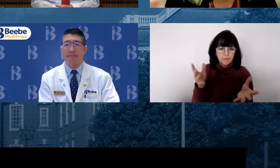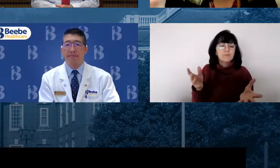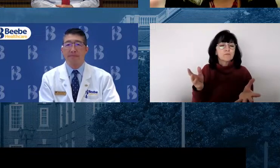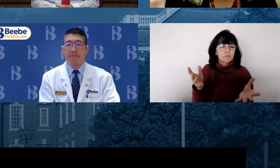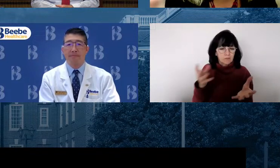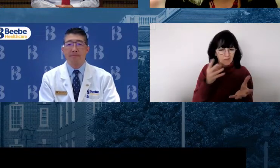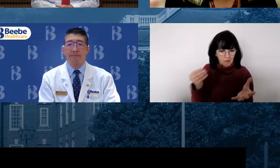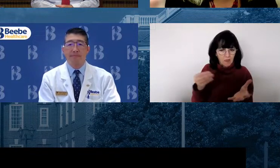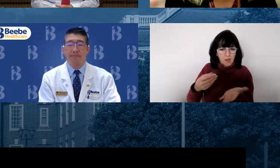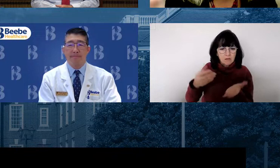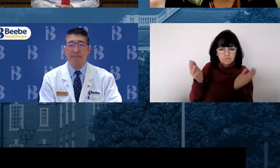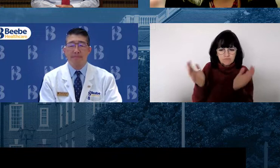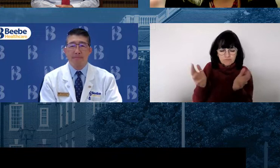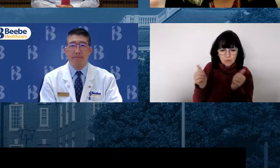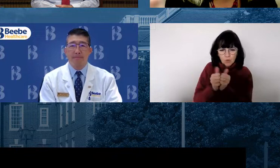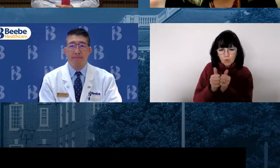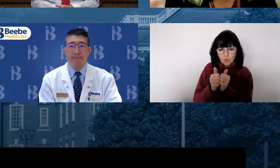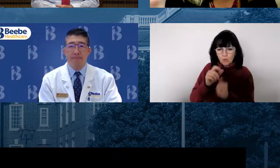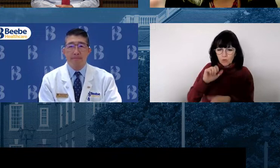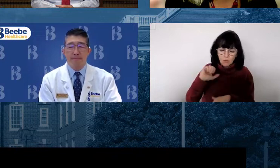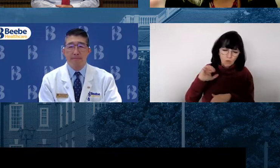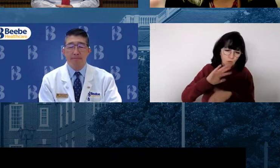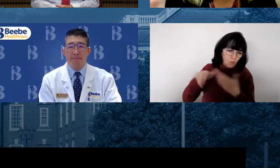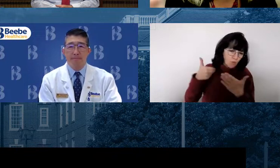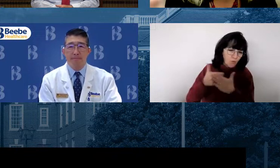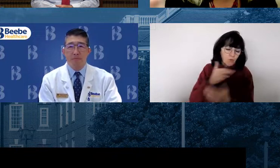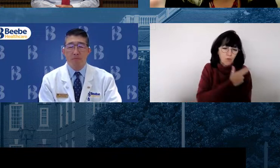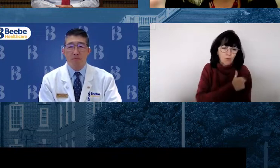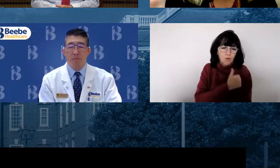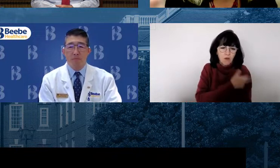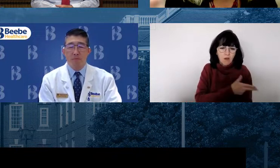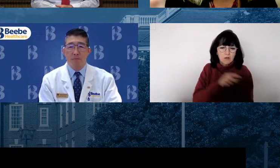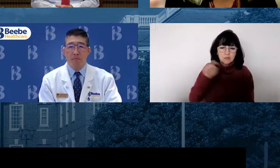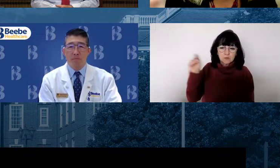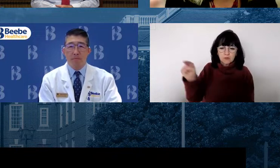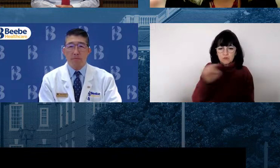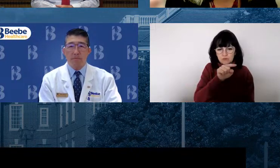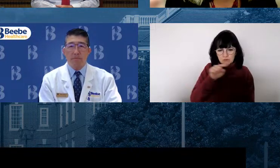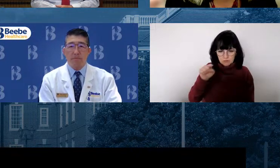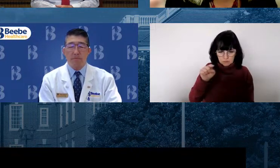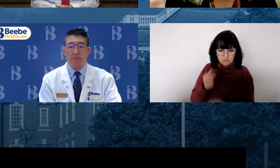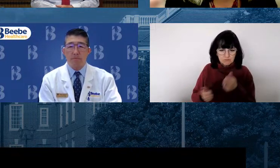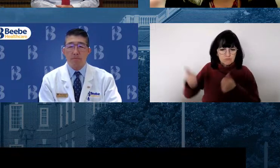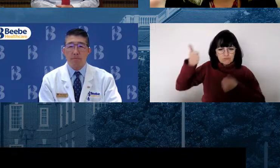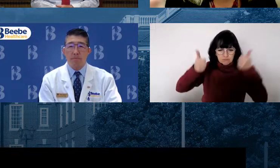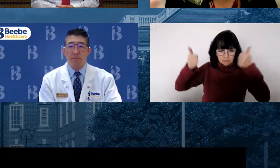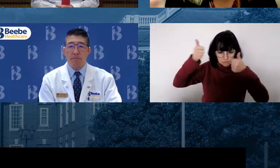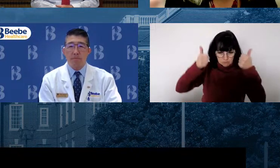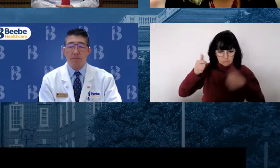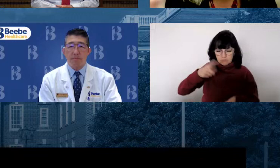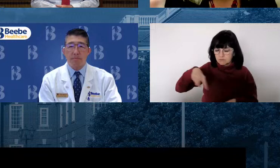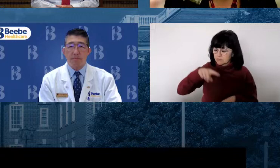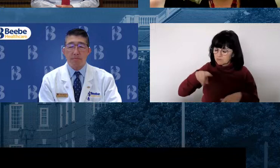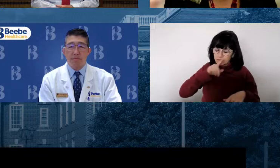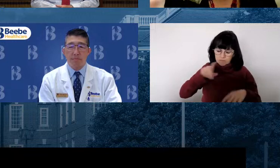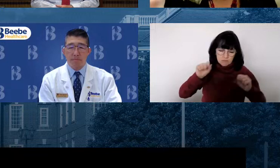hospital partners. They've been doing an amazing job treating patients,